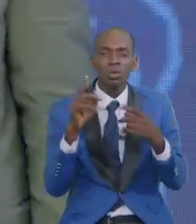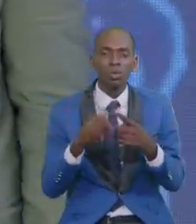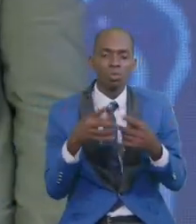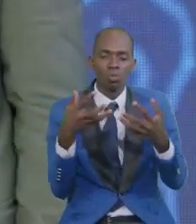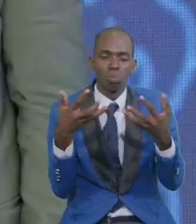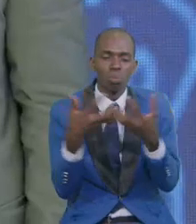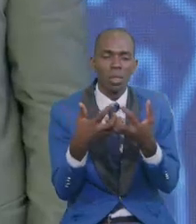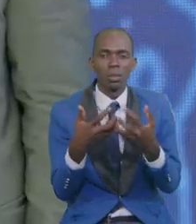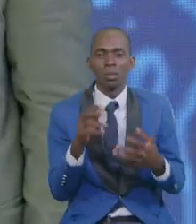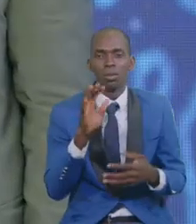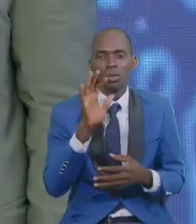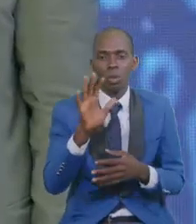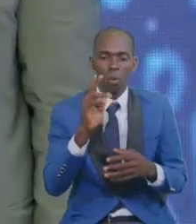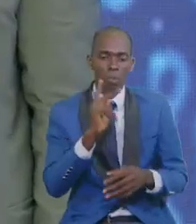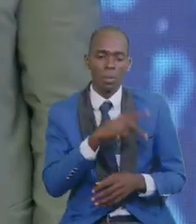personality.